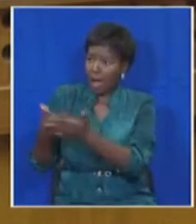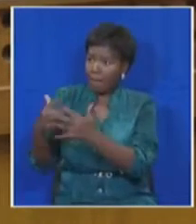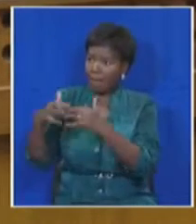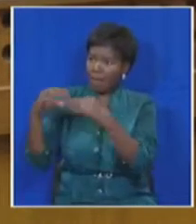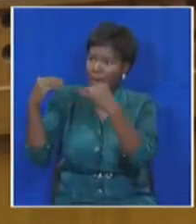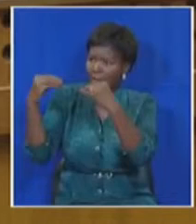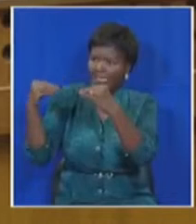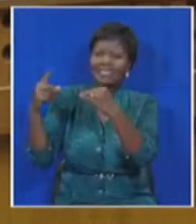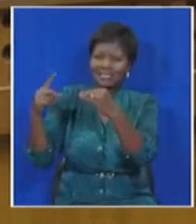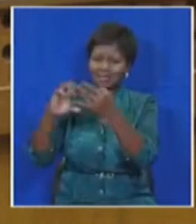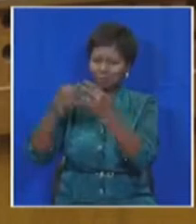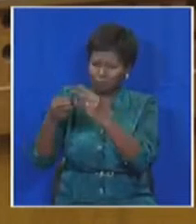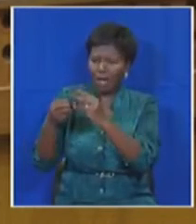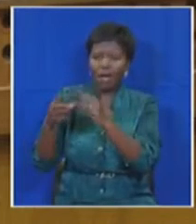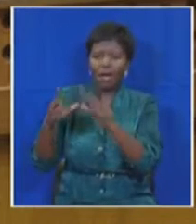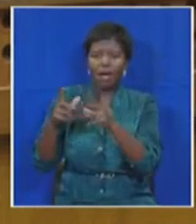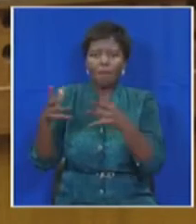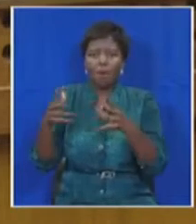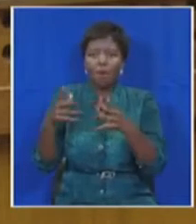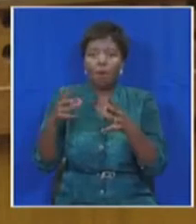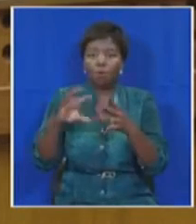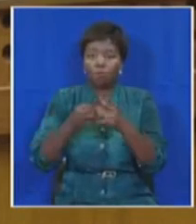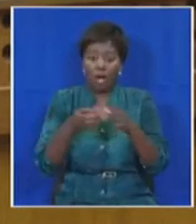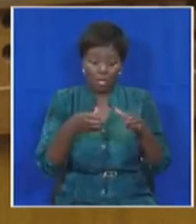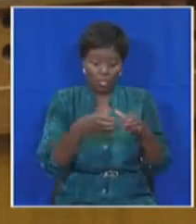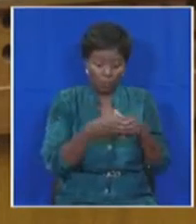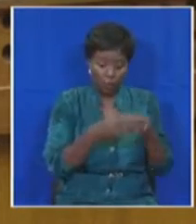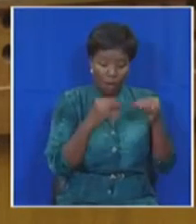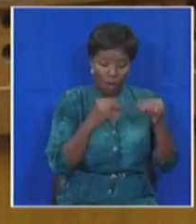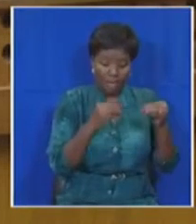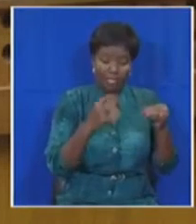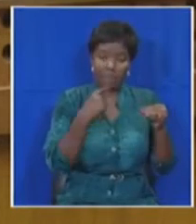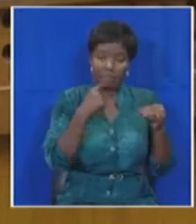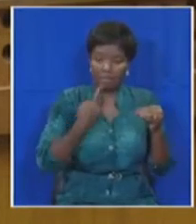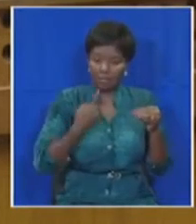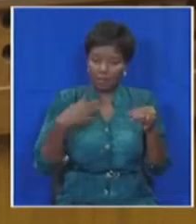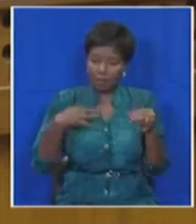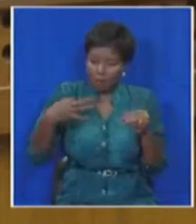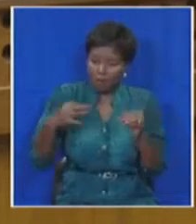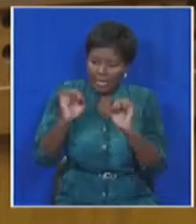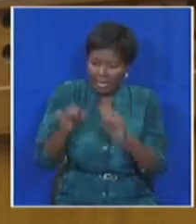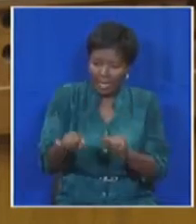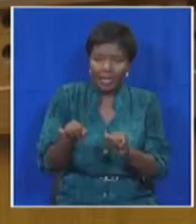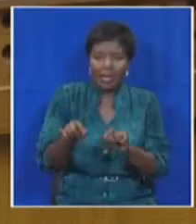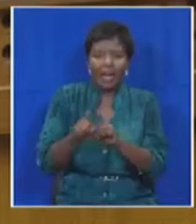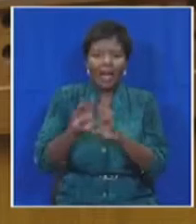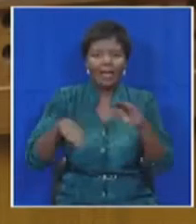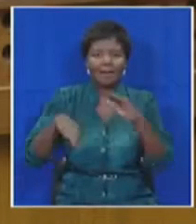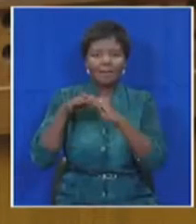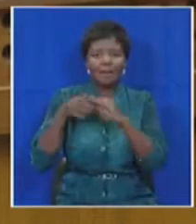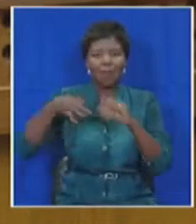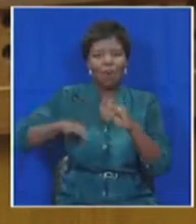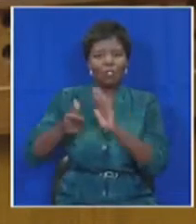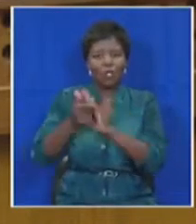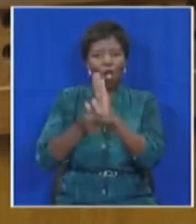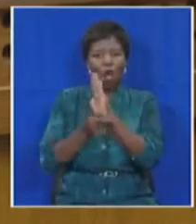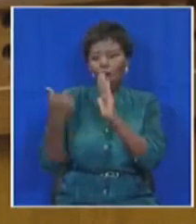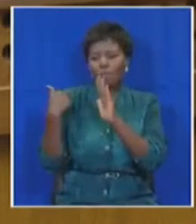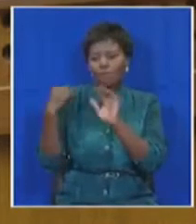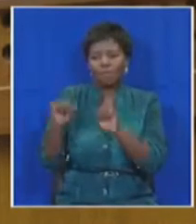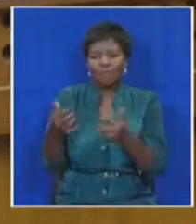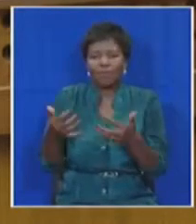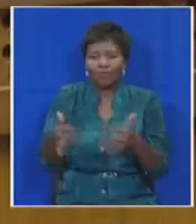exempting both small businesses and young people from voluntarily opting out of the minimum wage legislation. We will